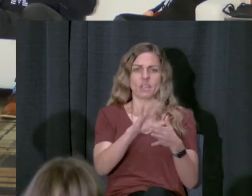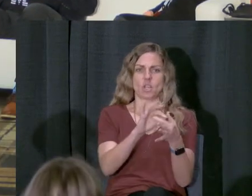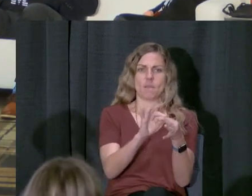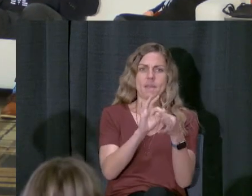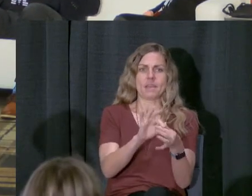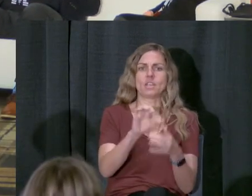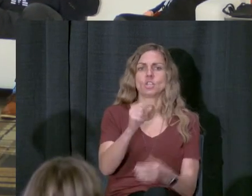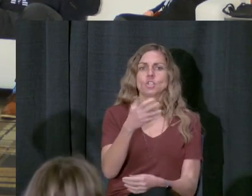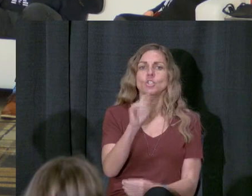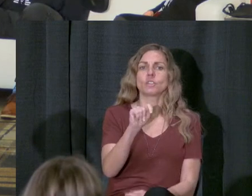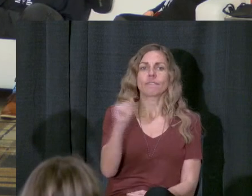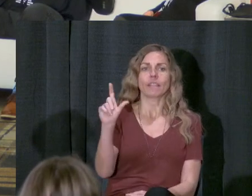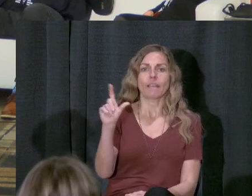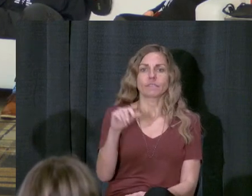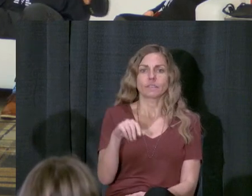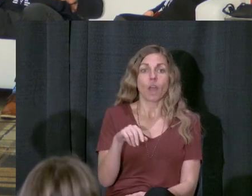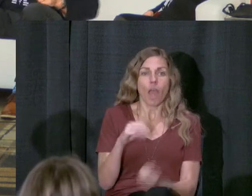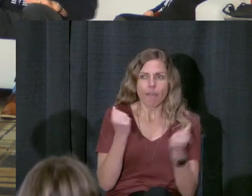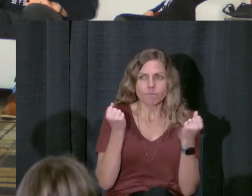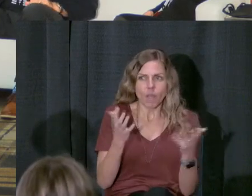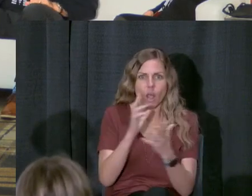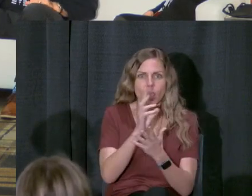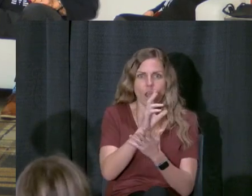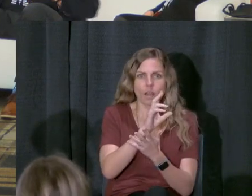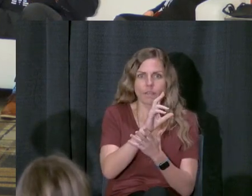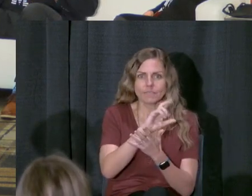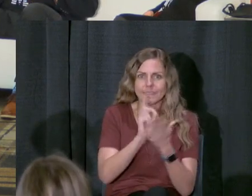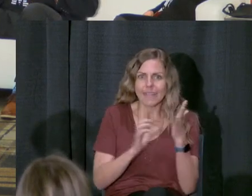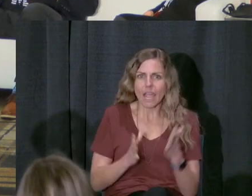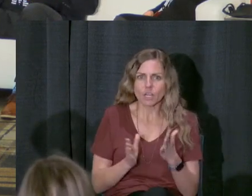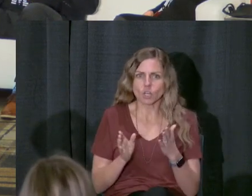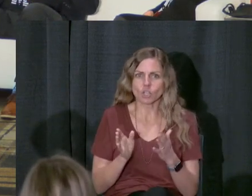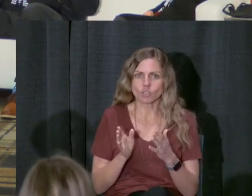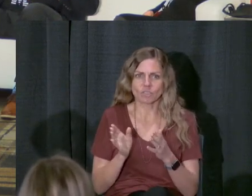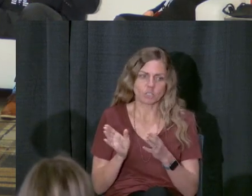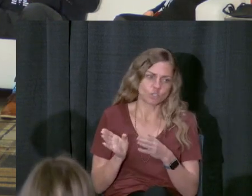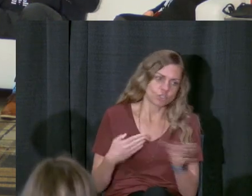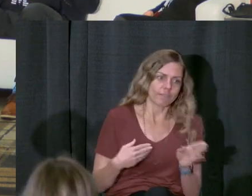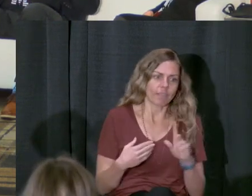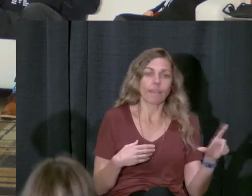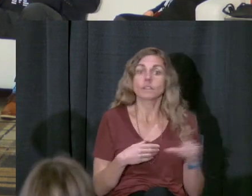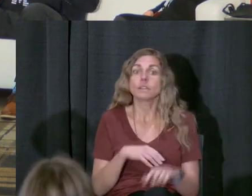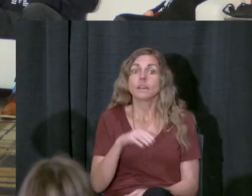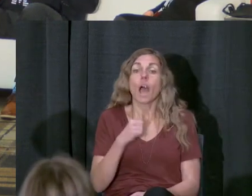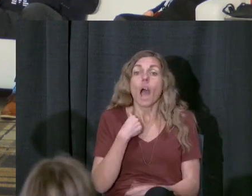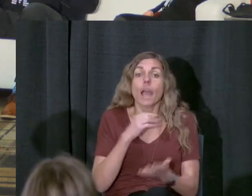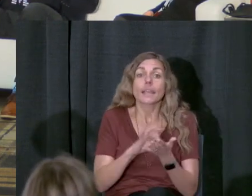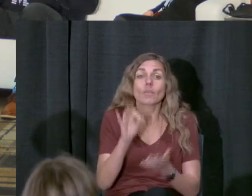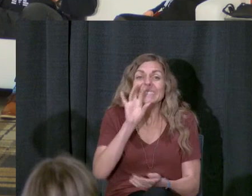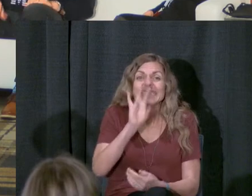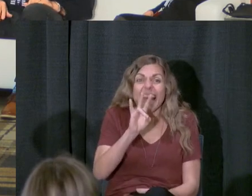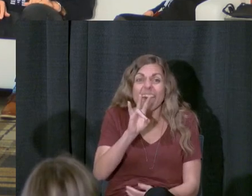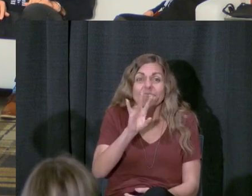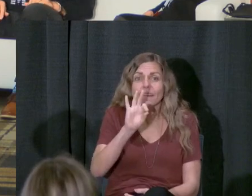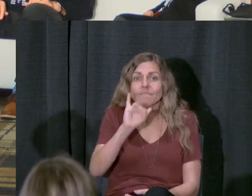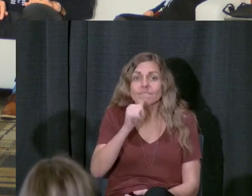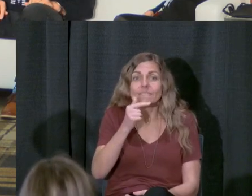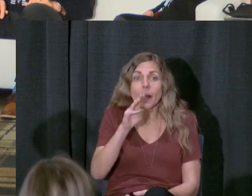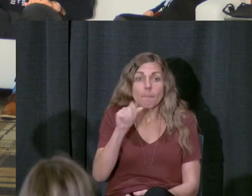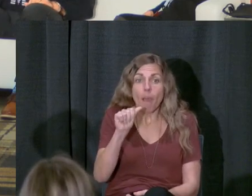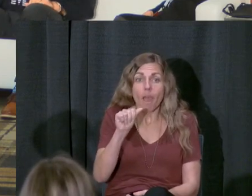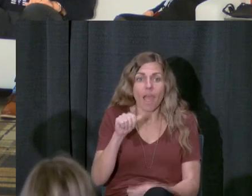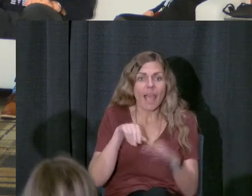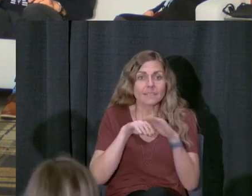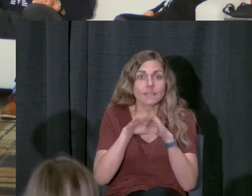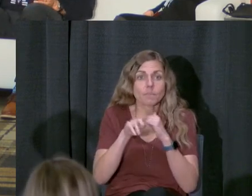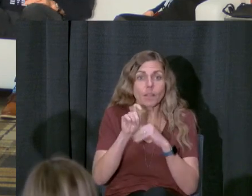got all these designers shifting left. Yeah. I counted 7 Figma accessibility toolkits.